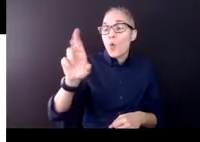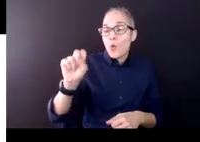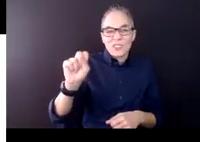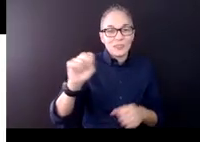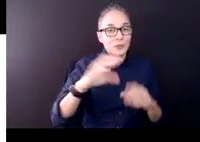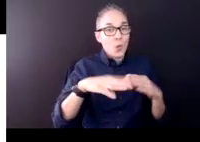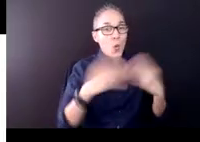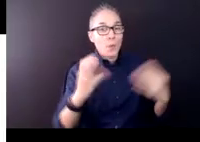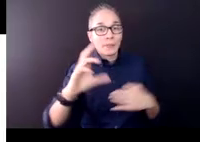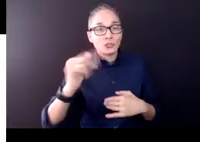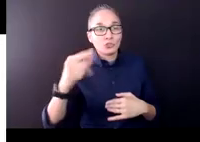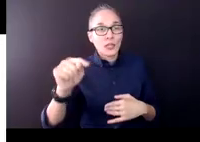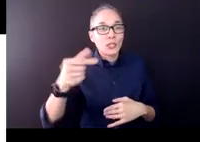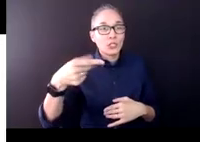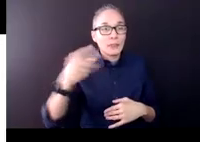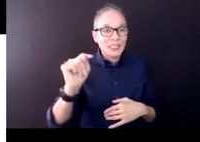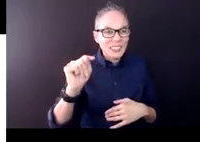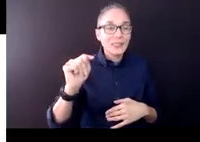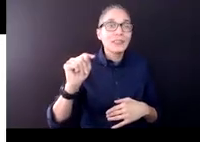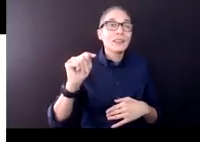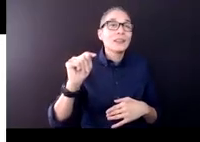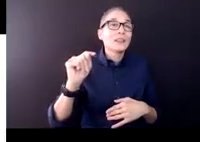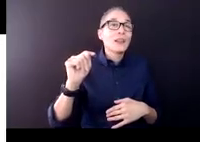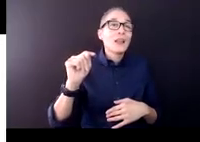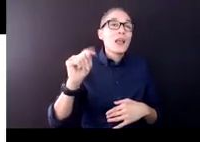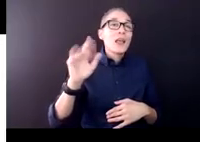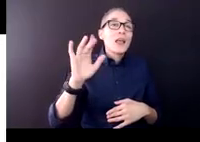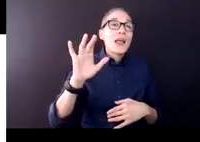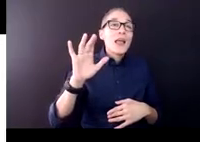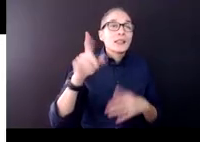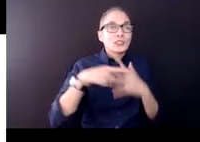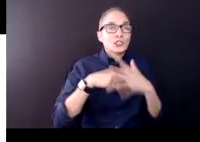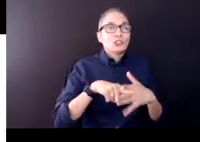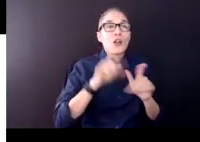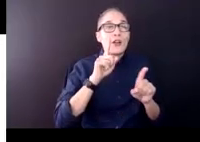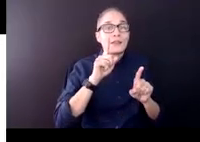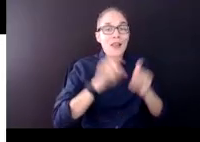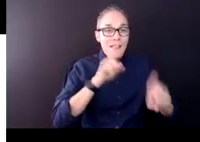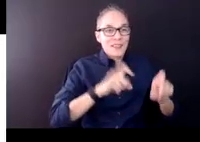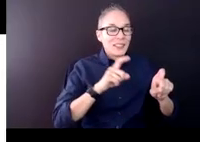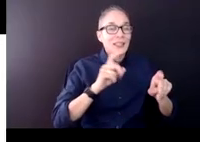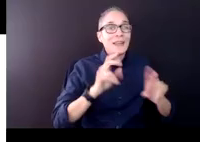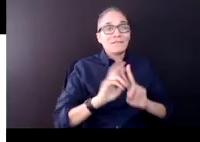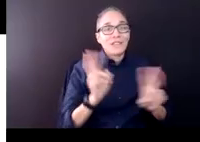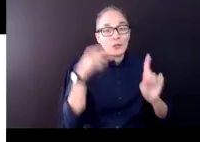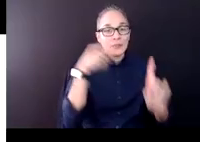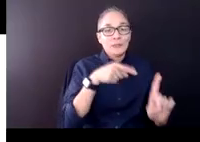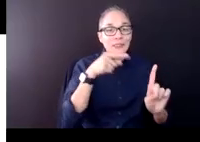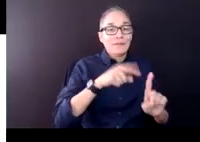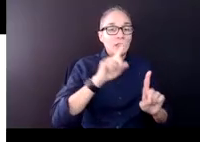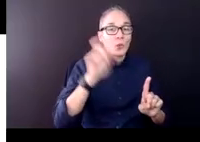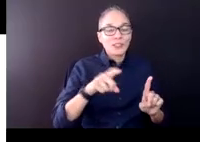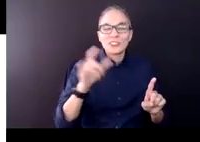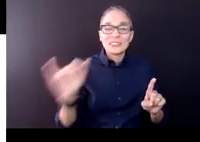a ChatGPT or another AI model, and start asking it very specific questions.